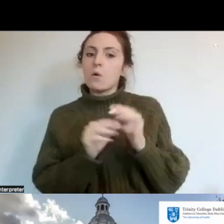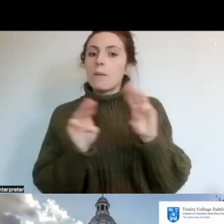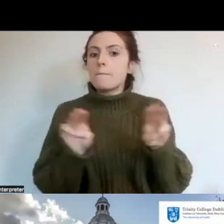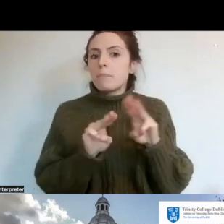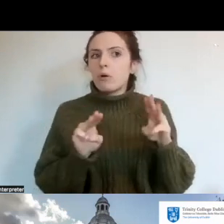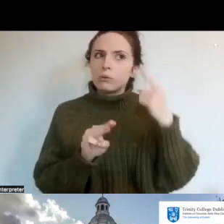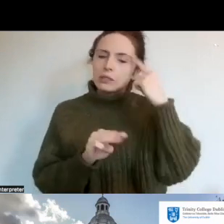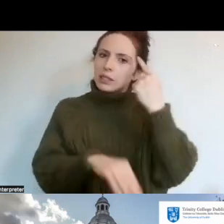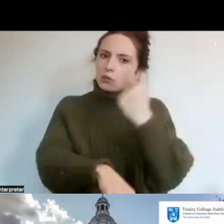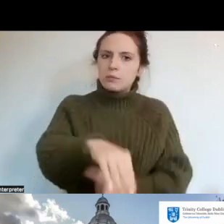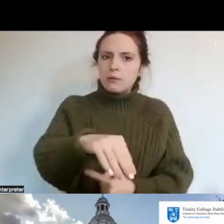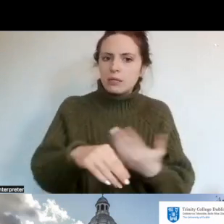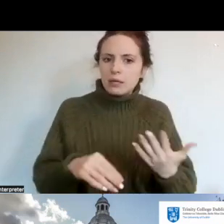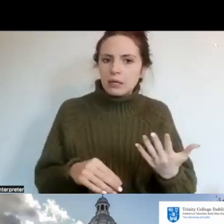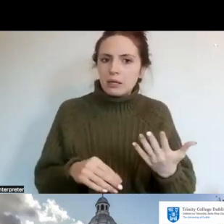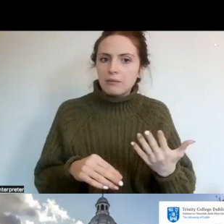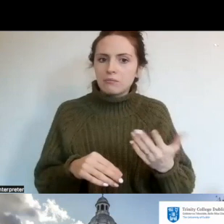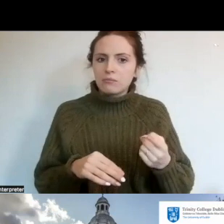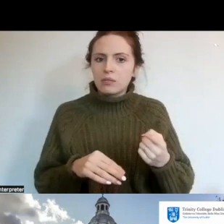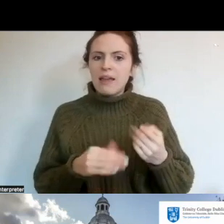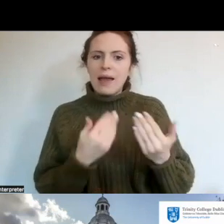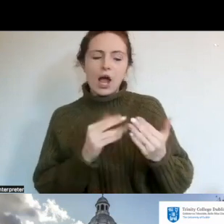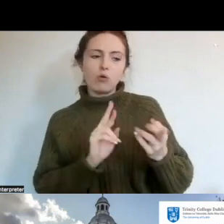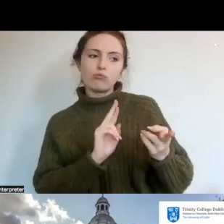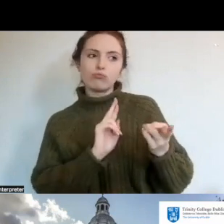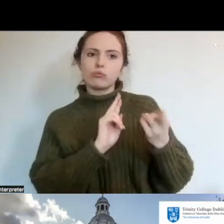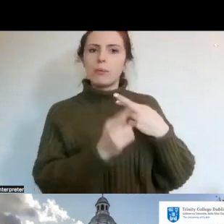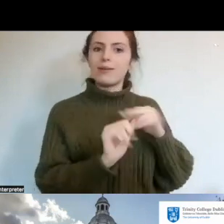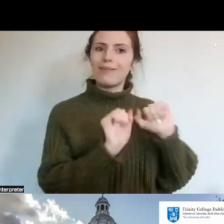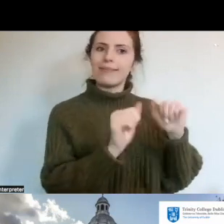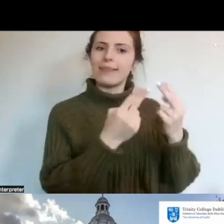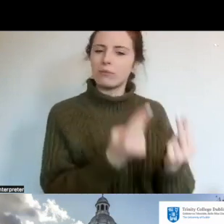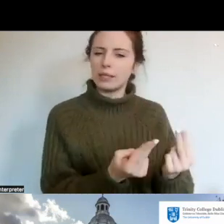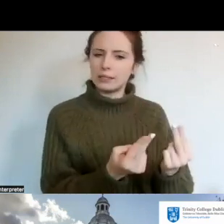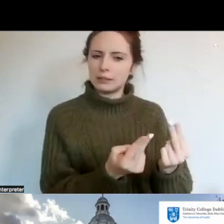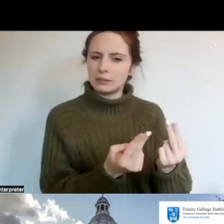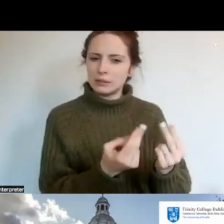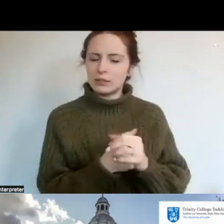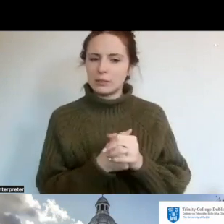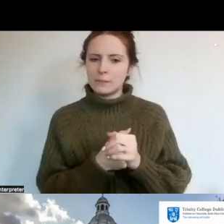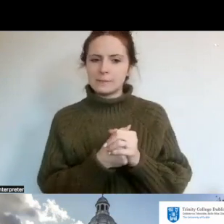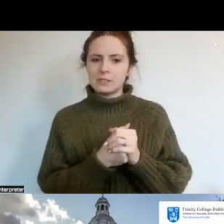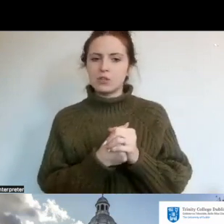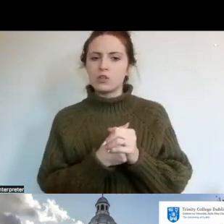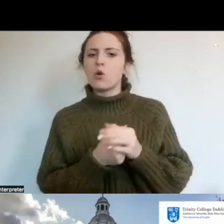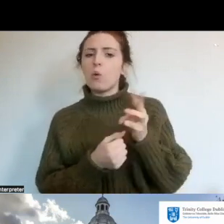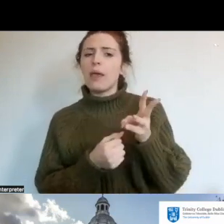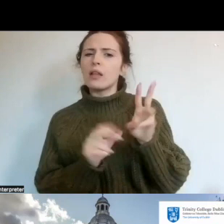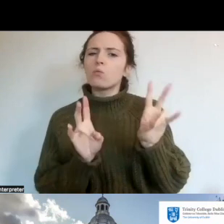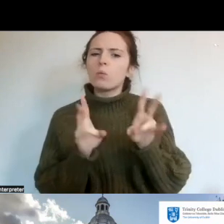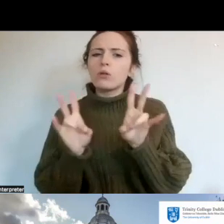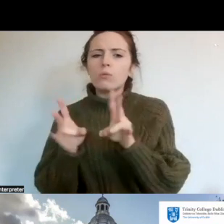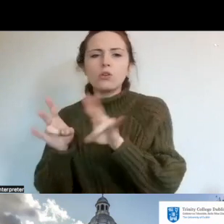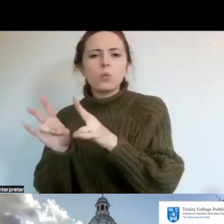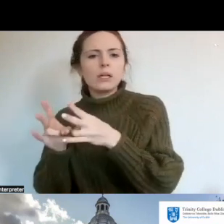and how that service can respond to the individual person's needs. So I'm going to present some findings under each of